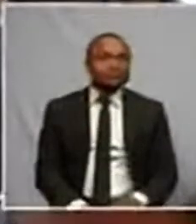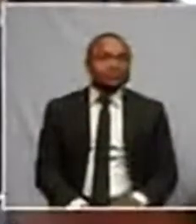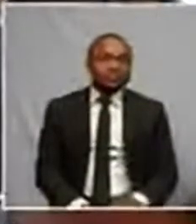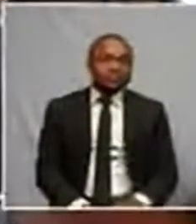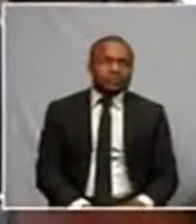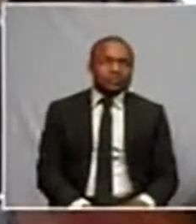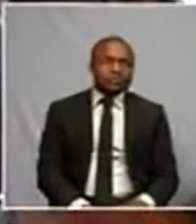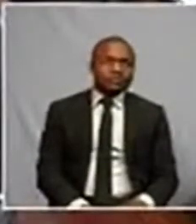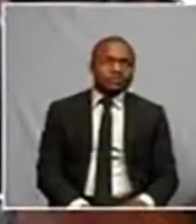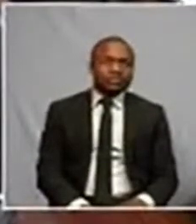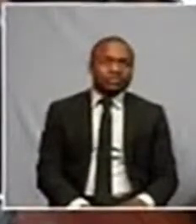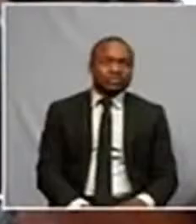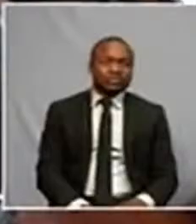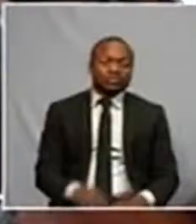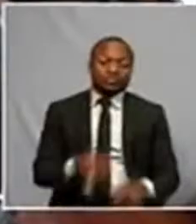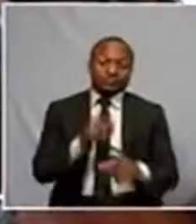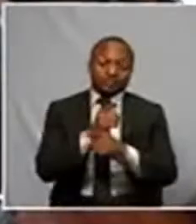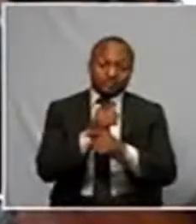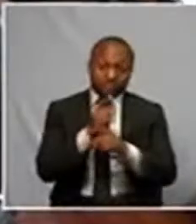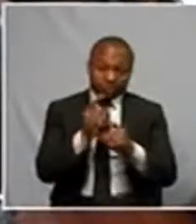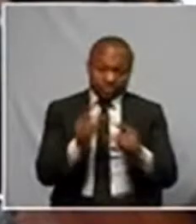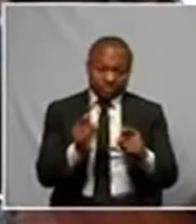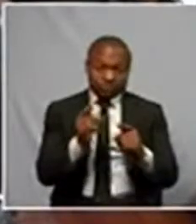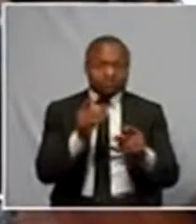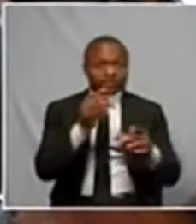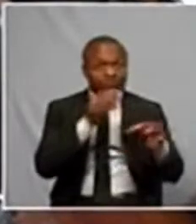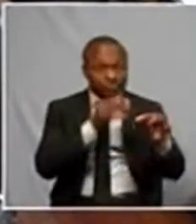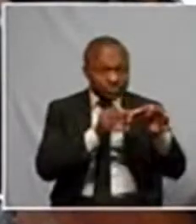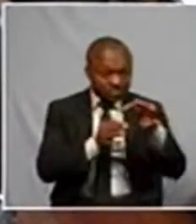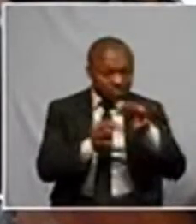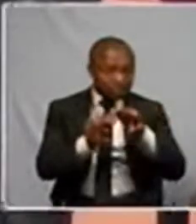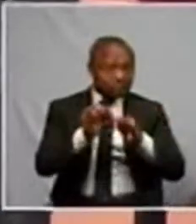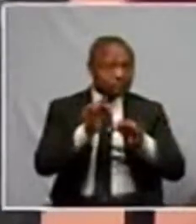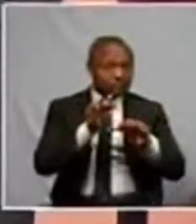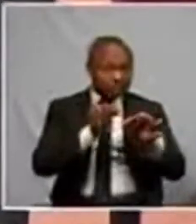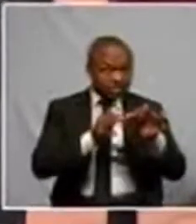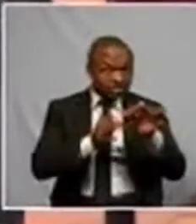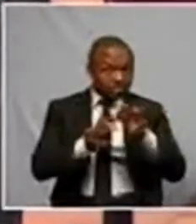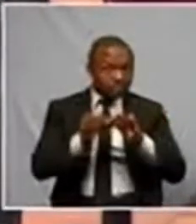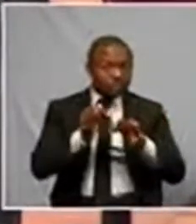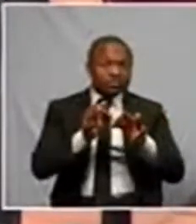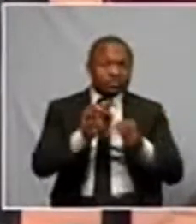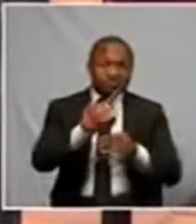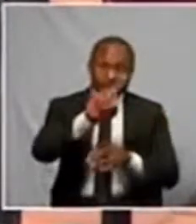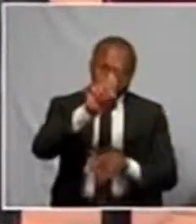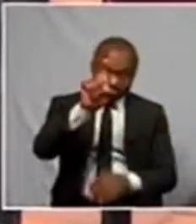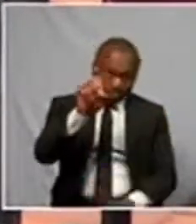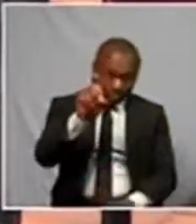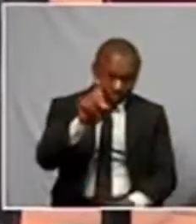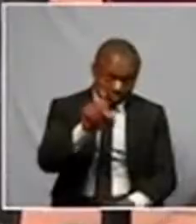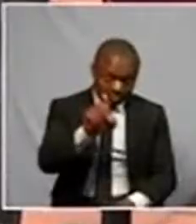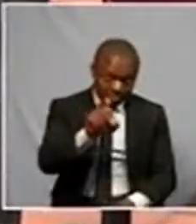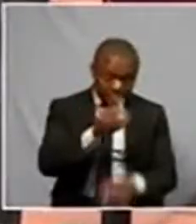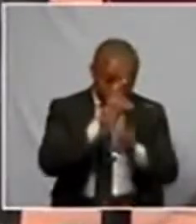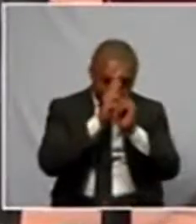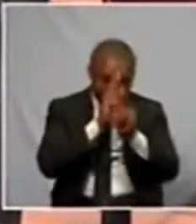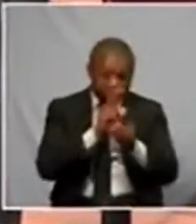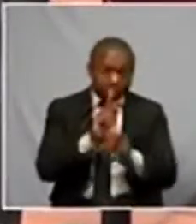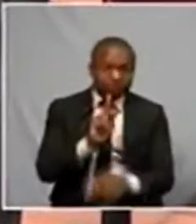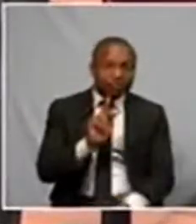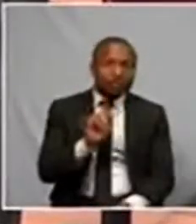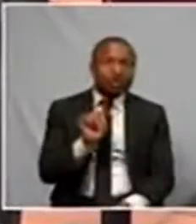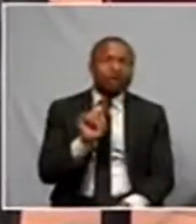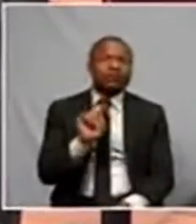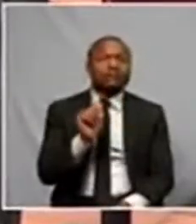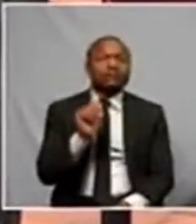Another contribution. Yeah, just to amplify a certain section of the question from Honorable Katambo. Just wanted to